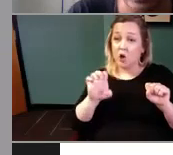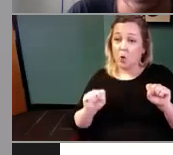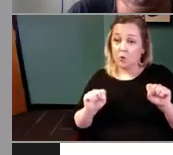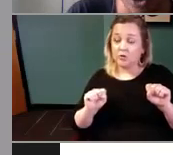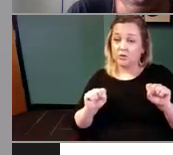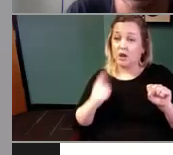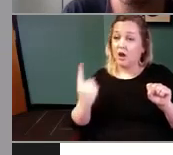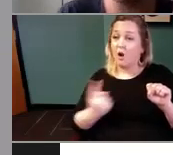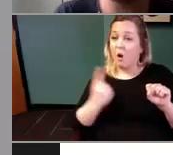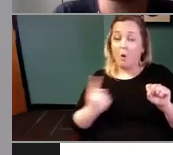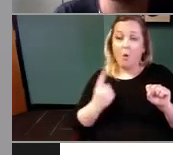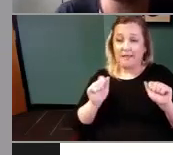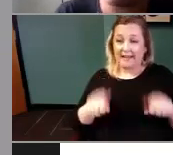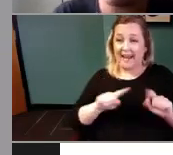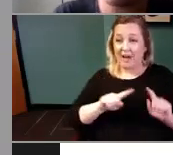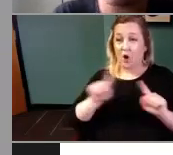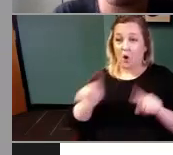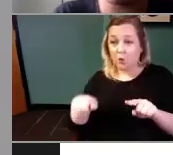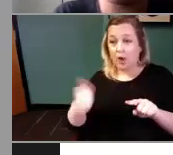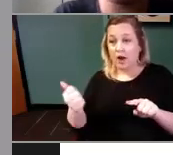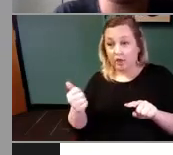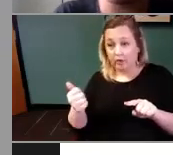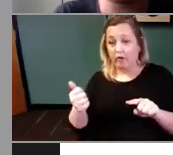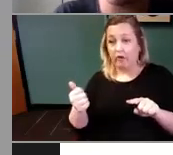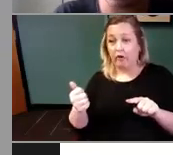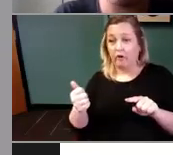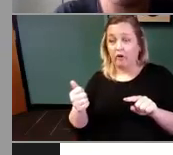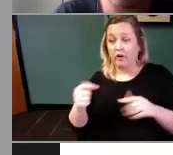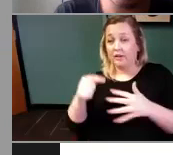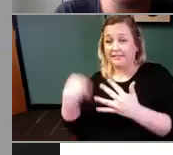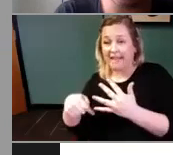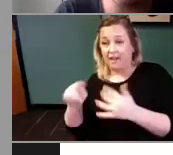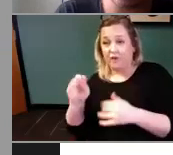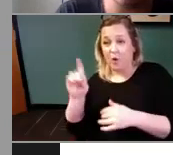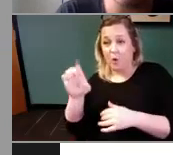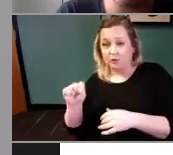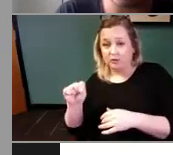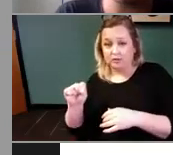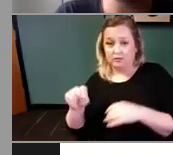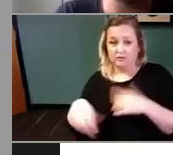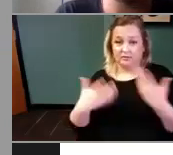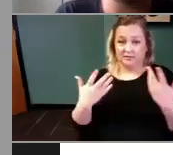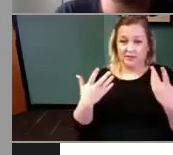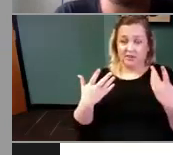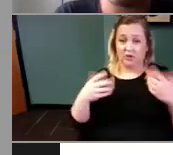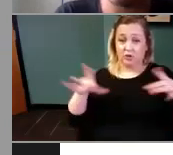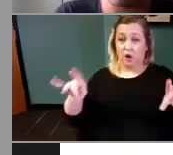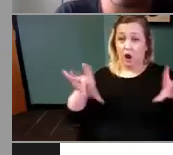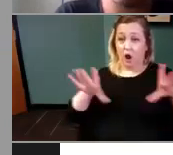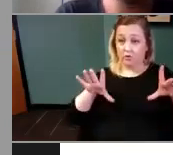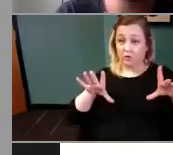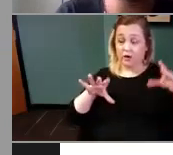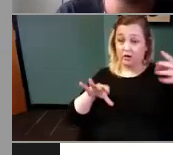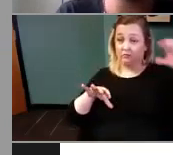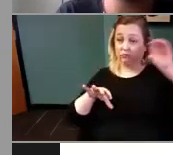set of nodes, right? So socks always goes out to some other particular part of the graph. Undershorts always go out to some other part of the particular